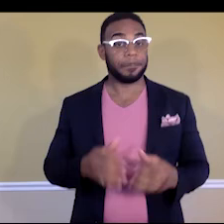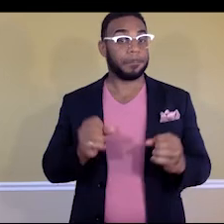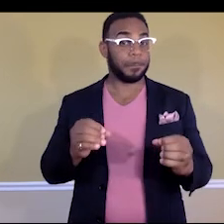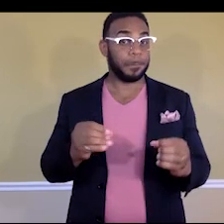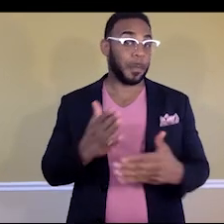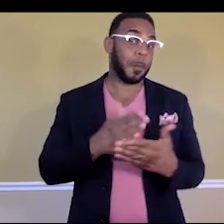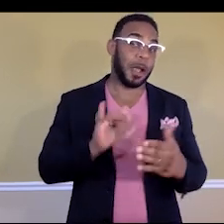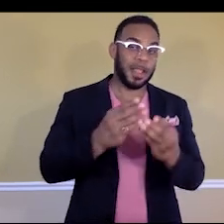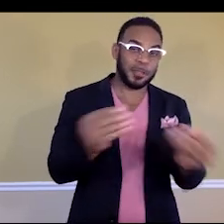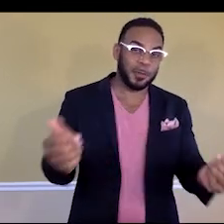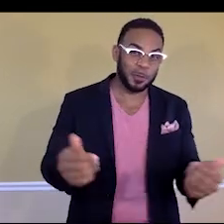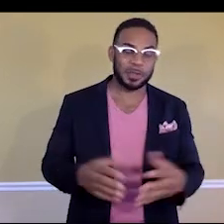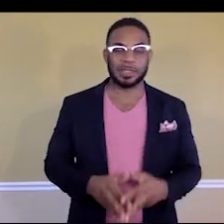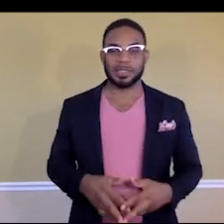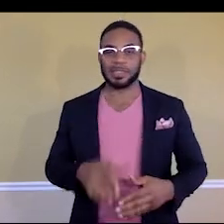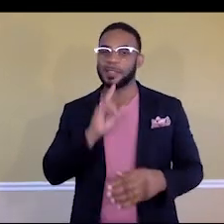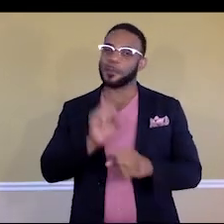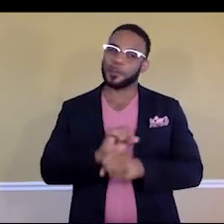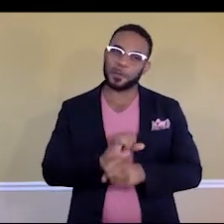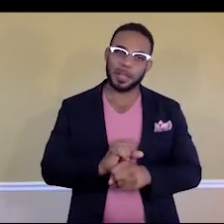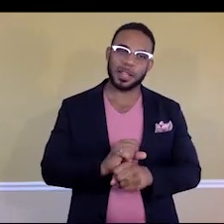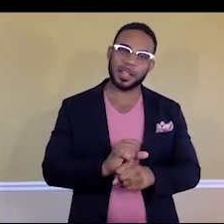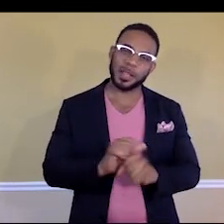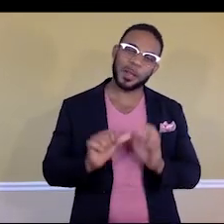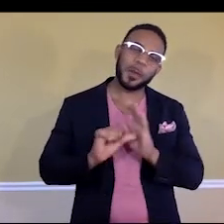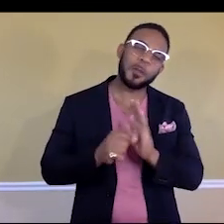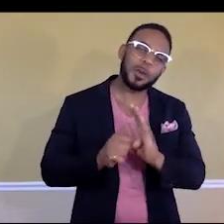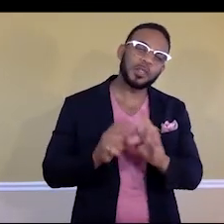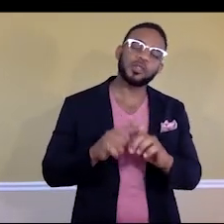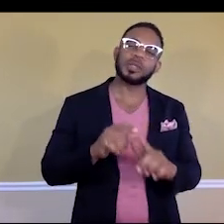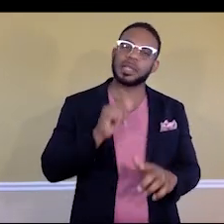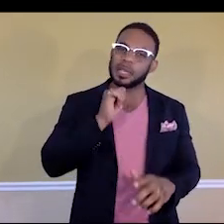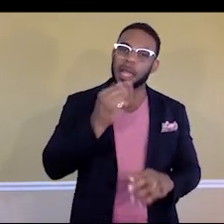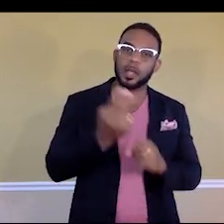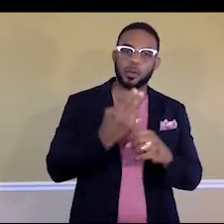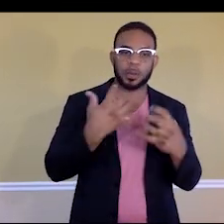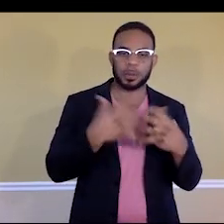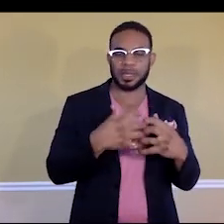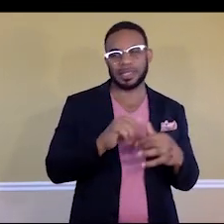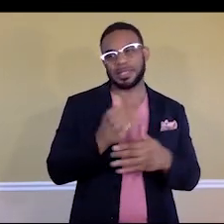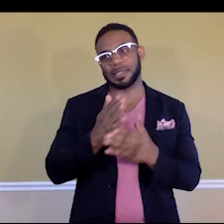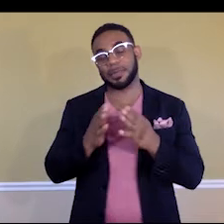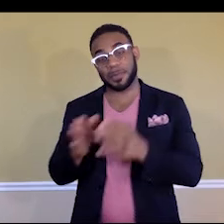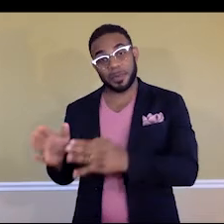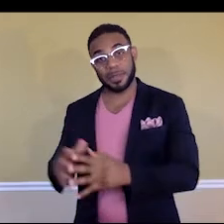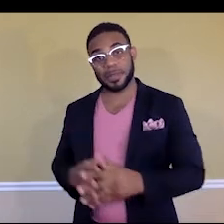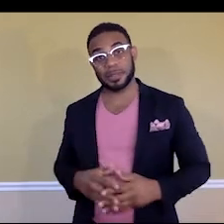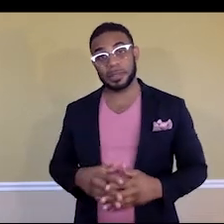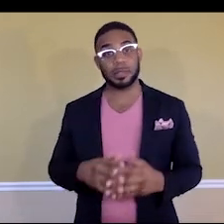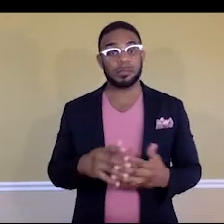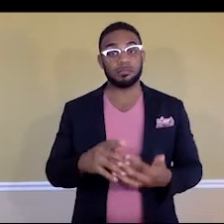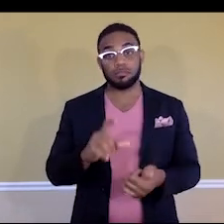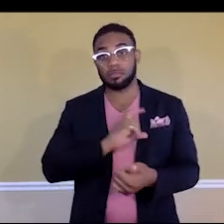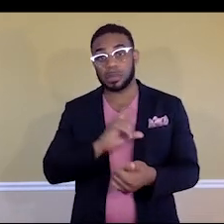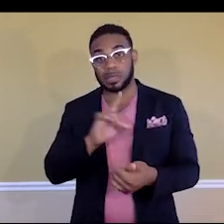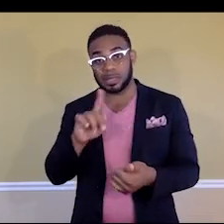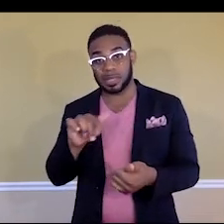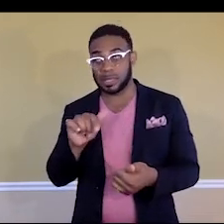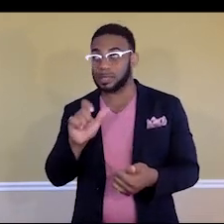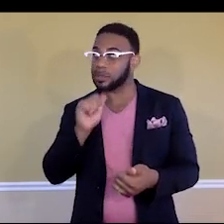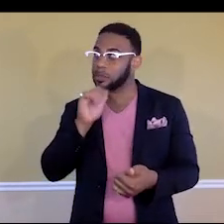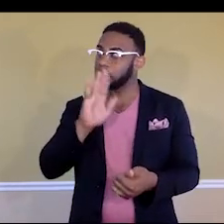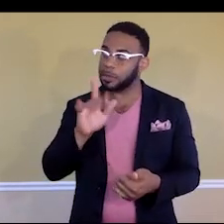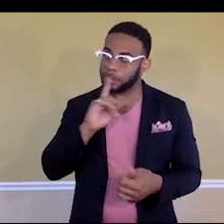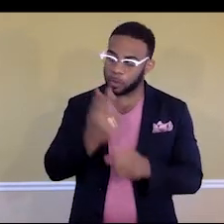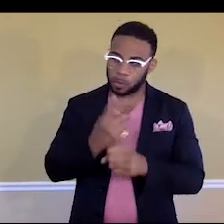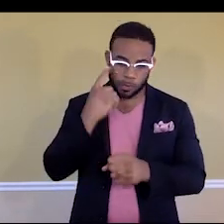So part of that solution is really pushing to not use machine learning in some cases. Policing data should probably